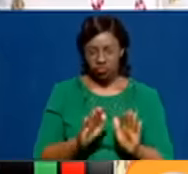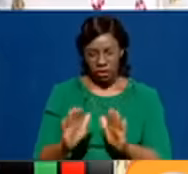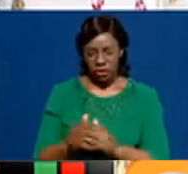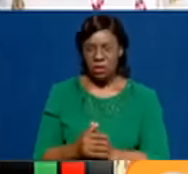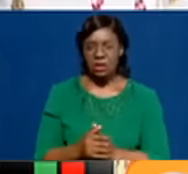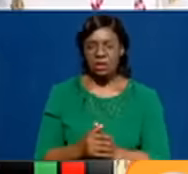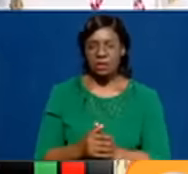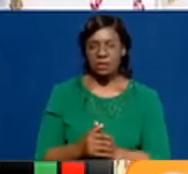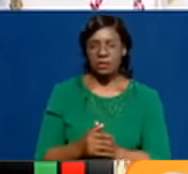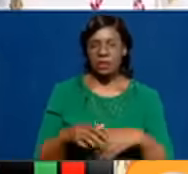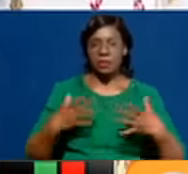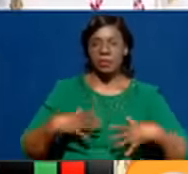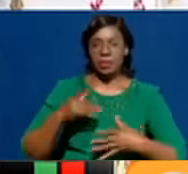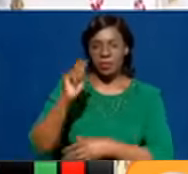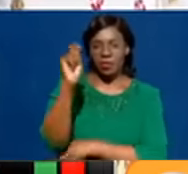and dignity